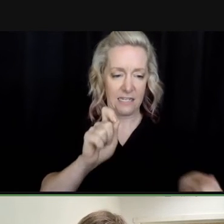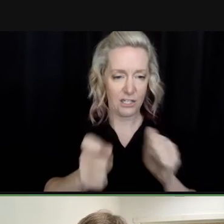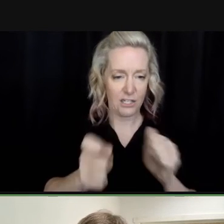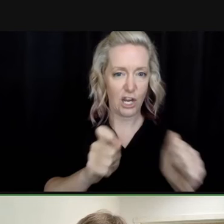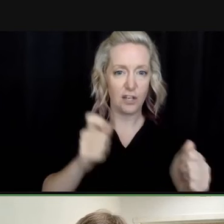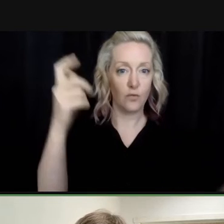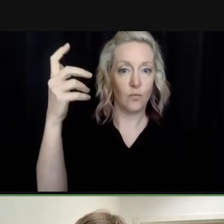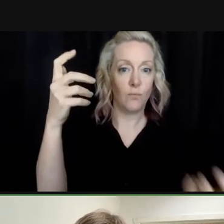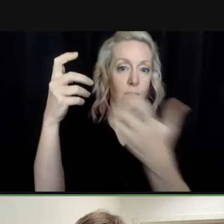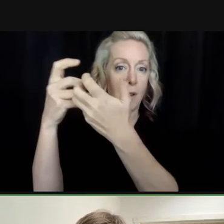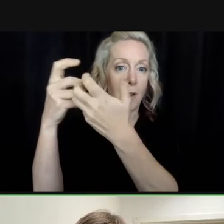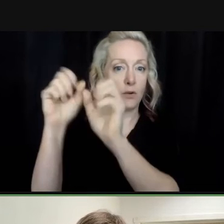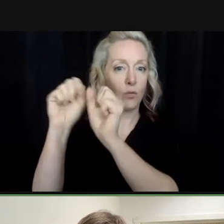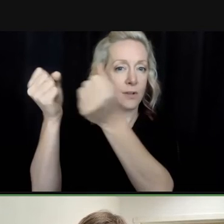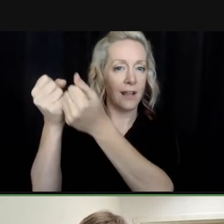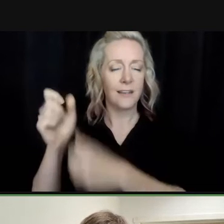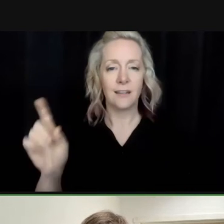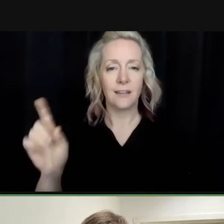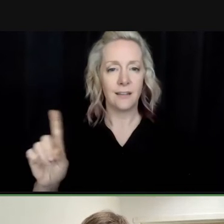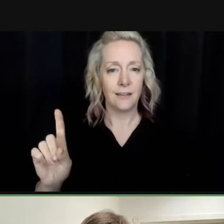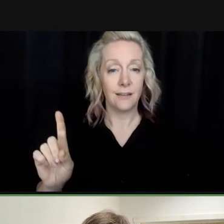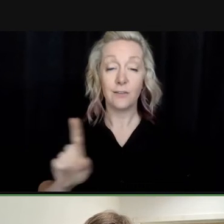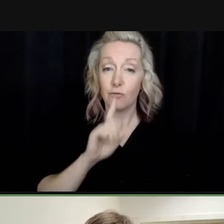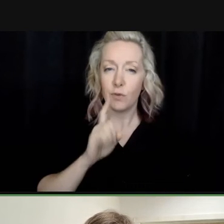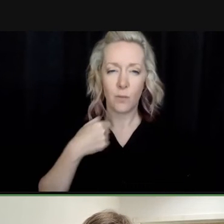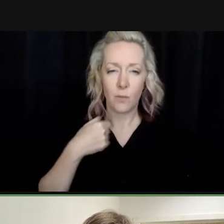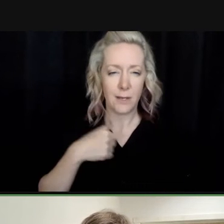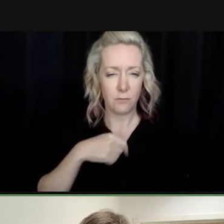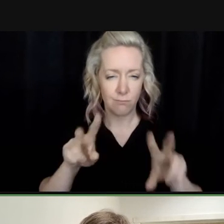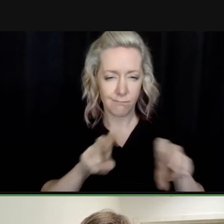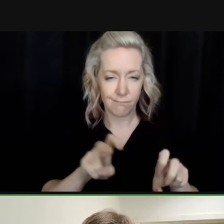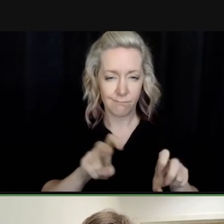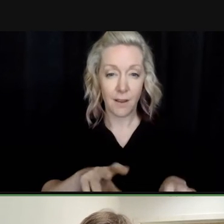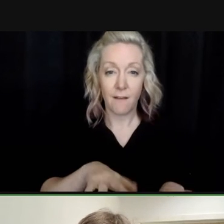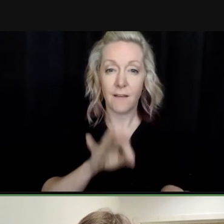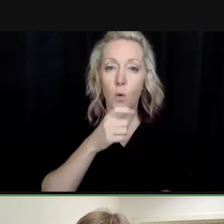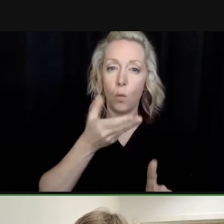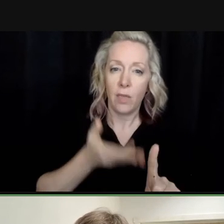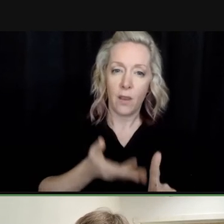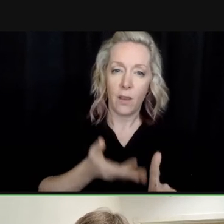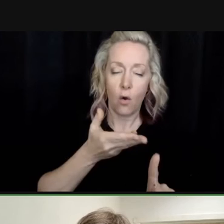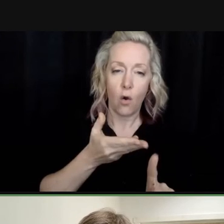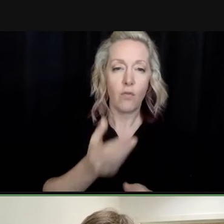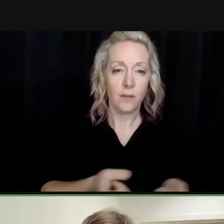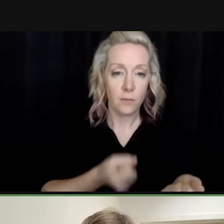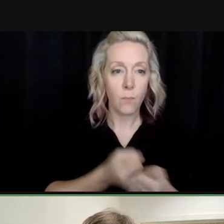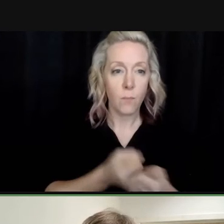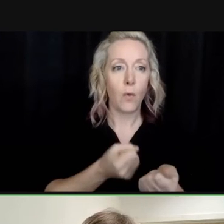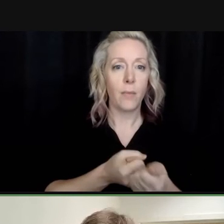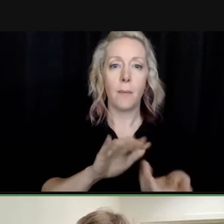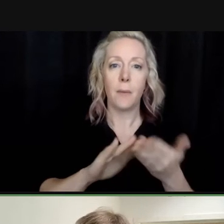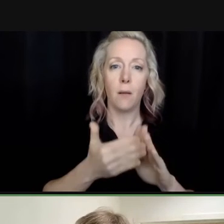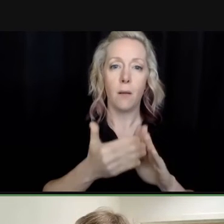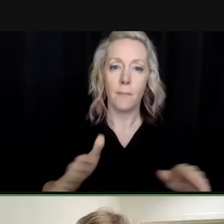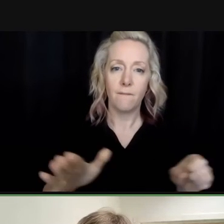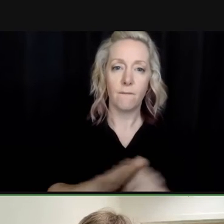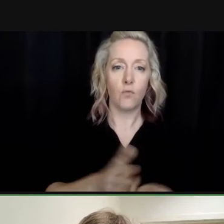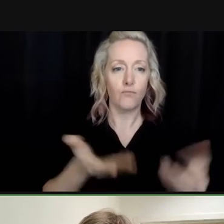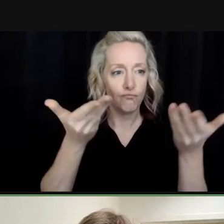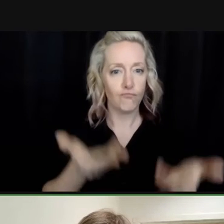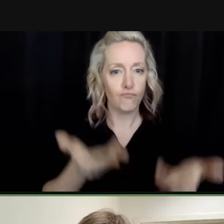we need to discover who the child is inside and then support the child on their journey to becoming who they truly are. So I really, really